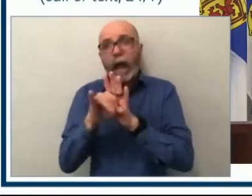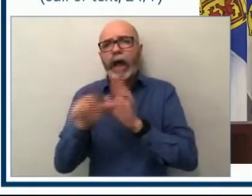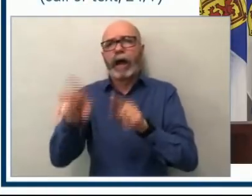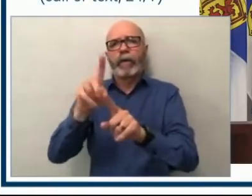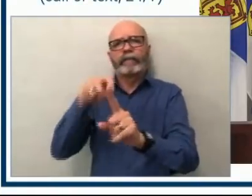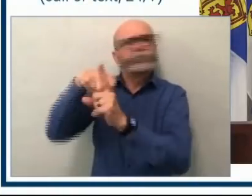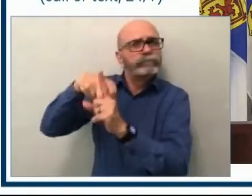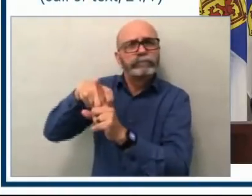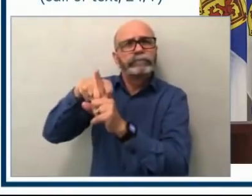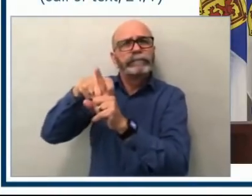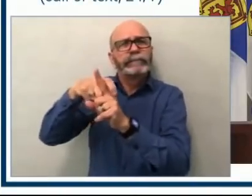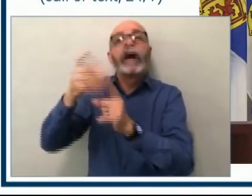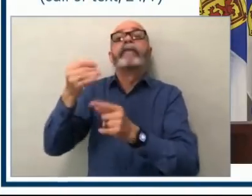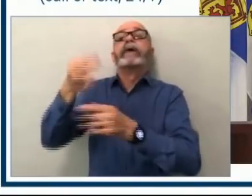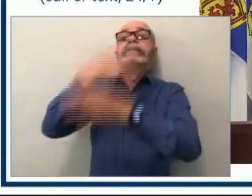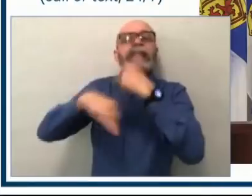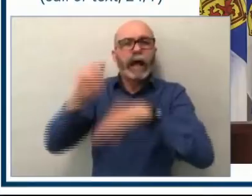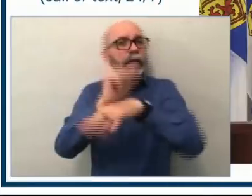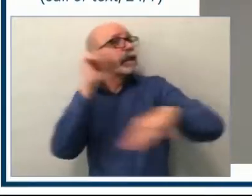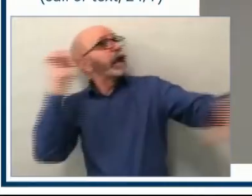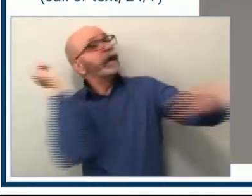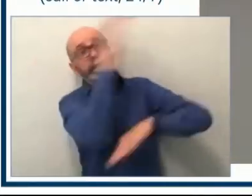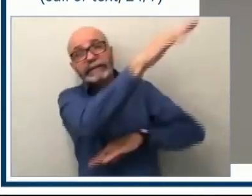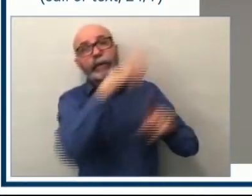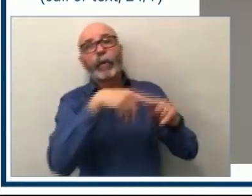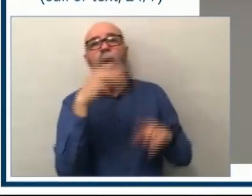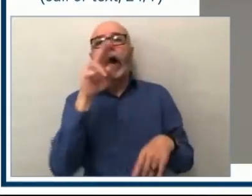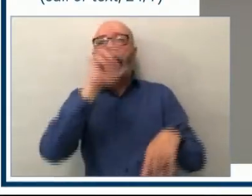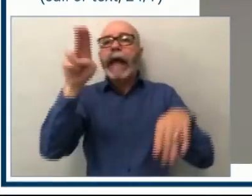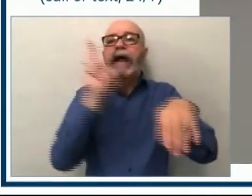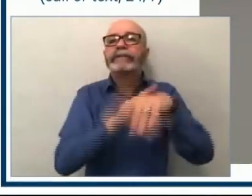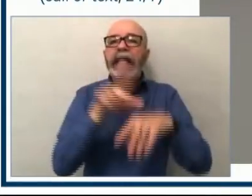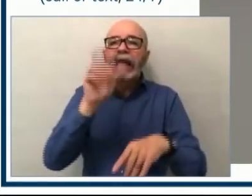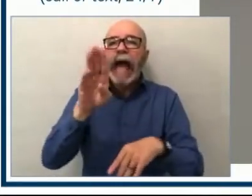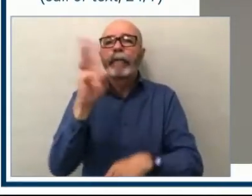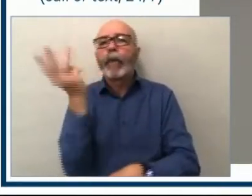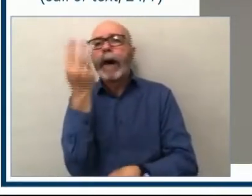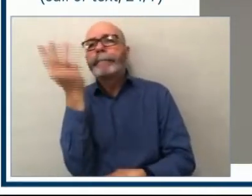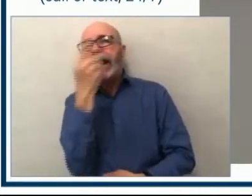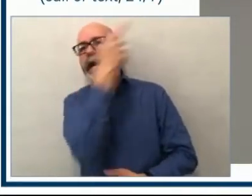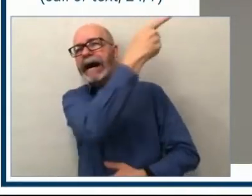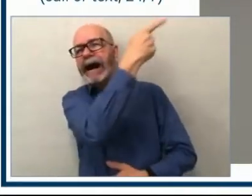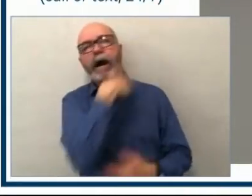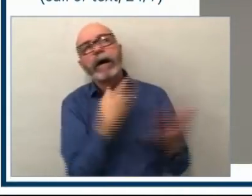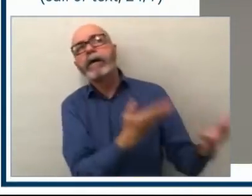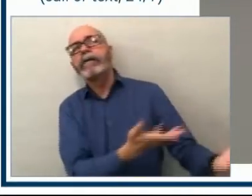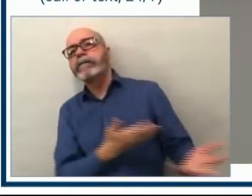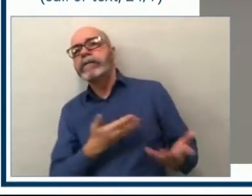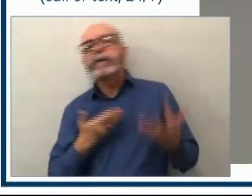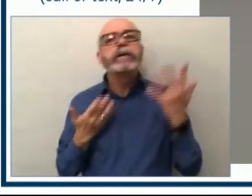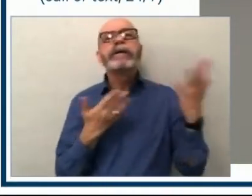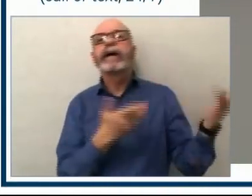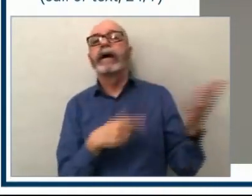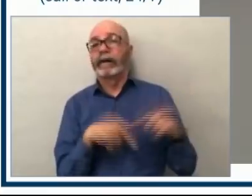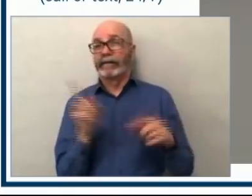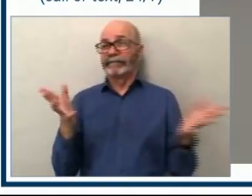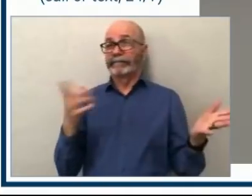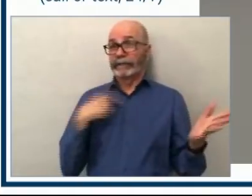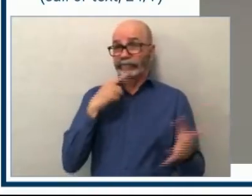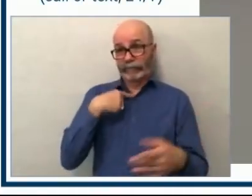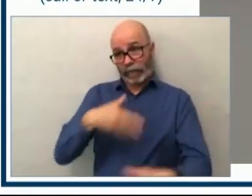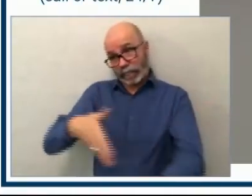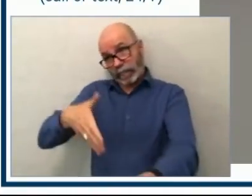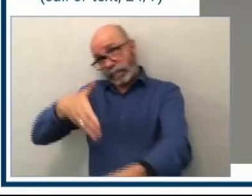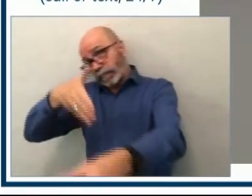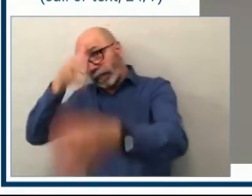national lab. So I'm not a lab person in detail, but essentially what it means to do the identification, you have